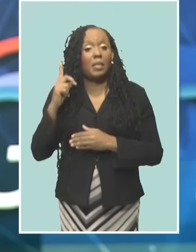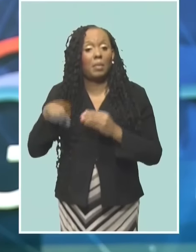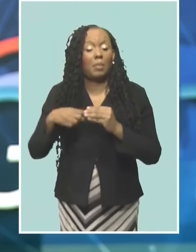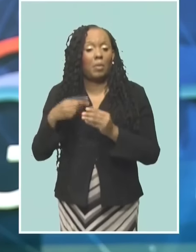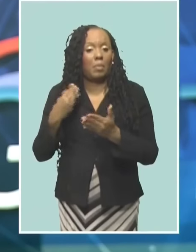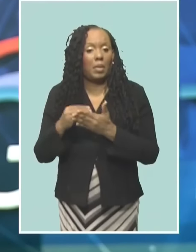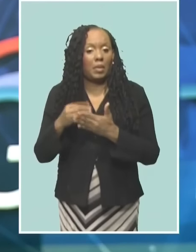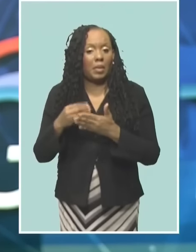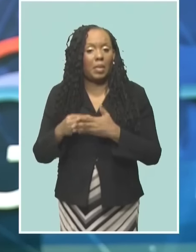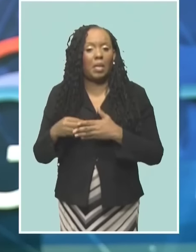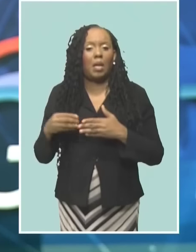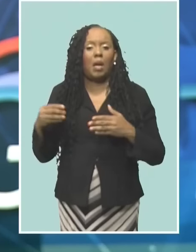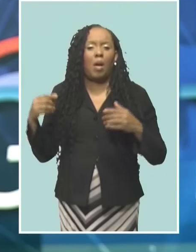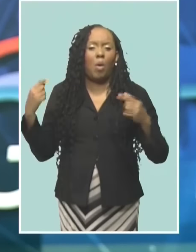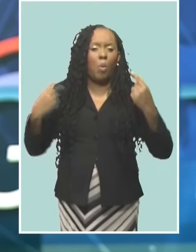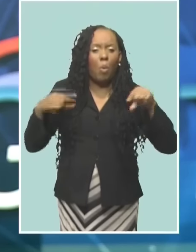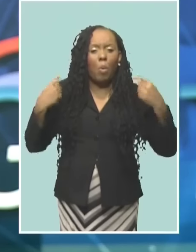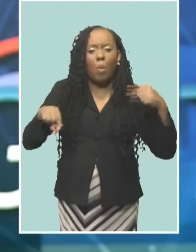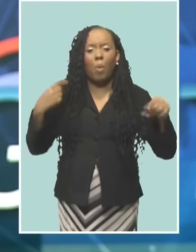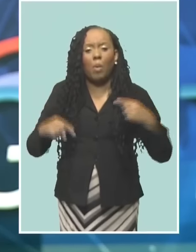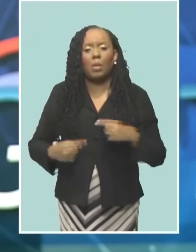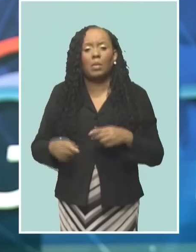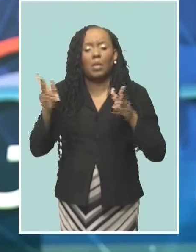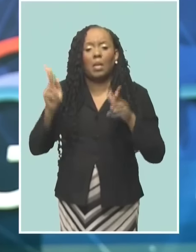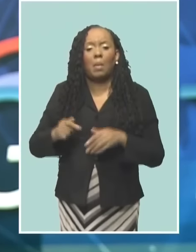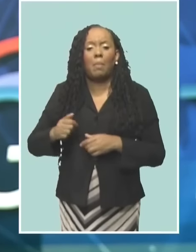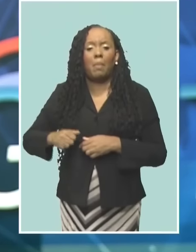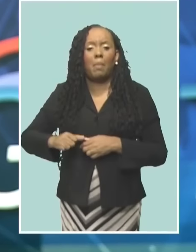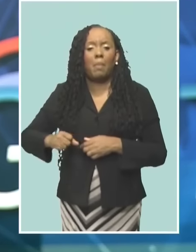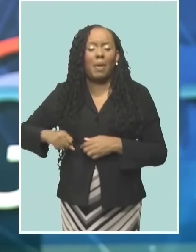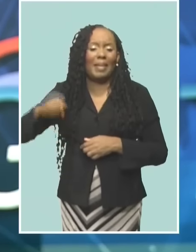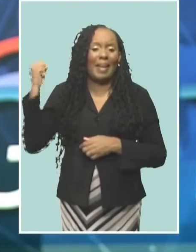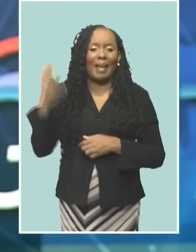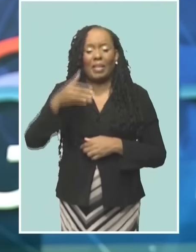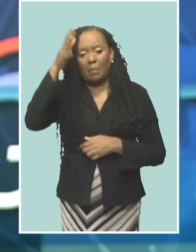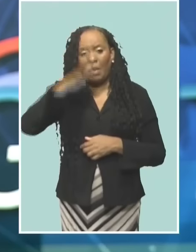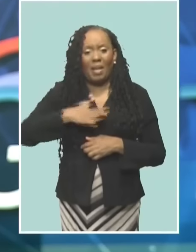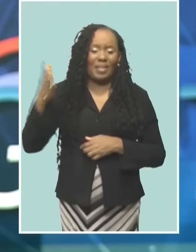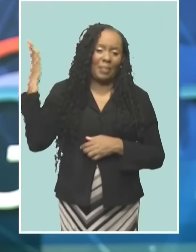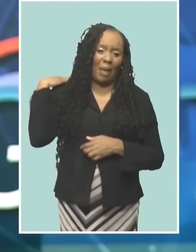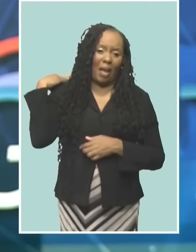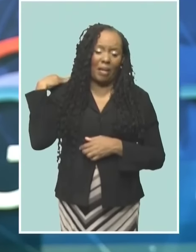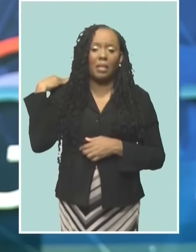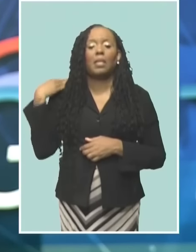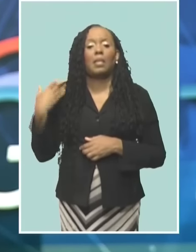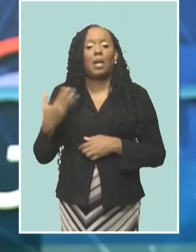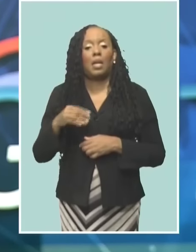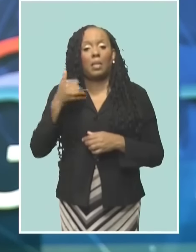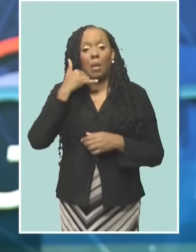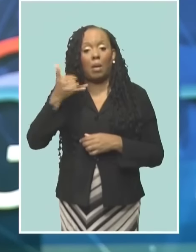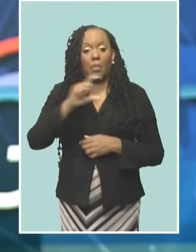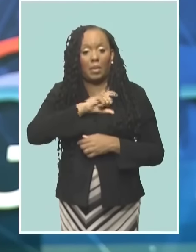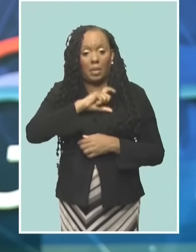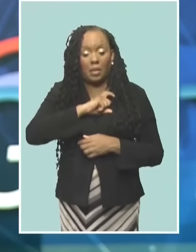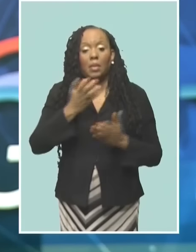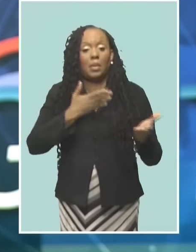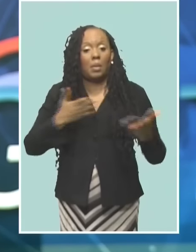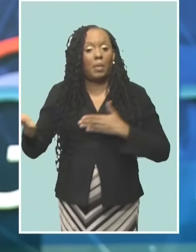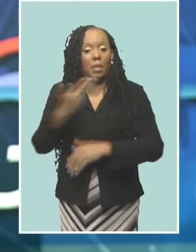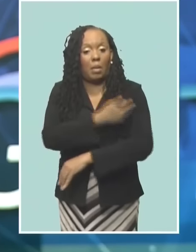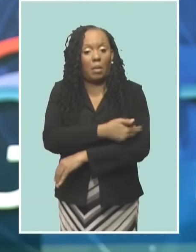the argument, an unknown person struck John in his back and the matter was reported to police. He was subsequently treated at the Queen